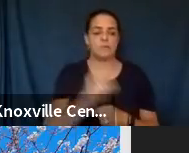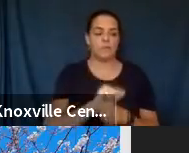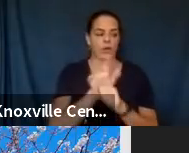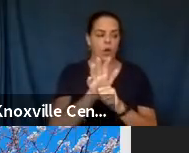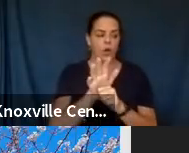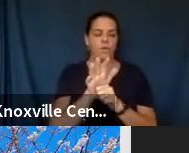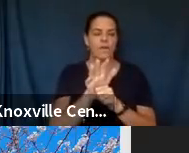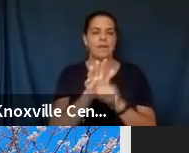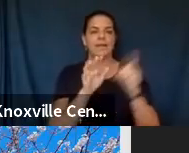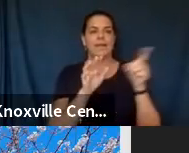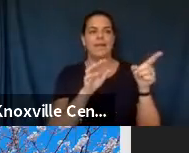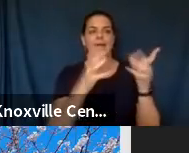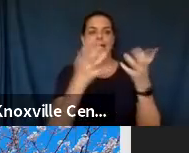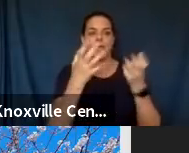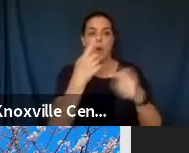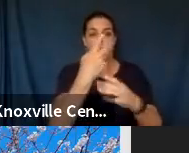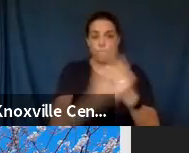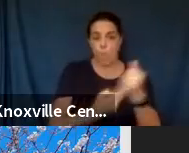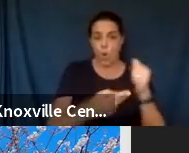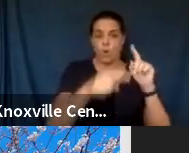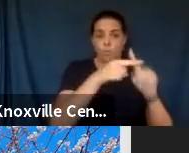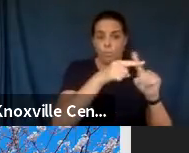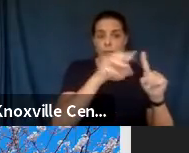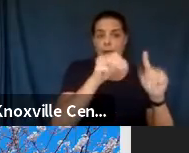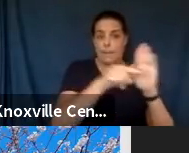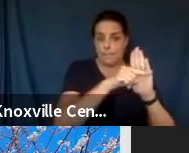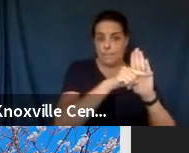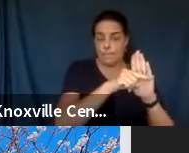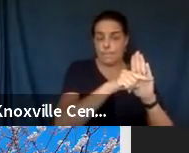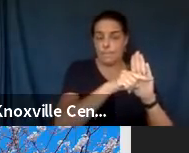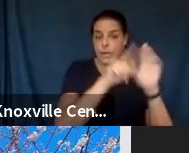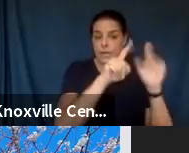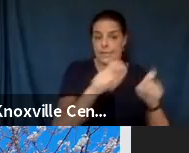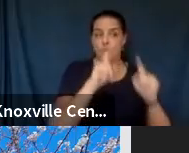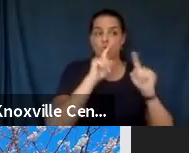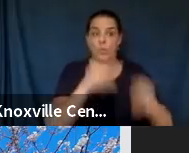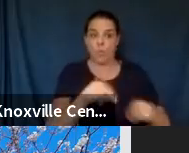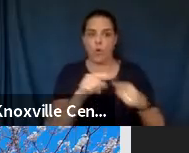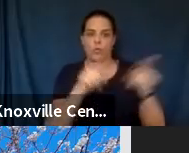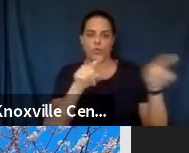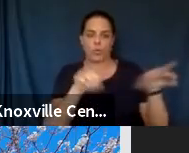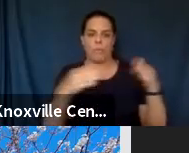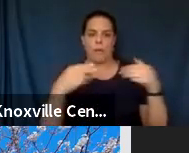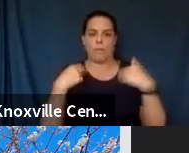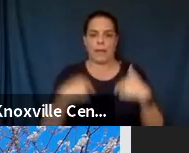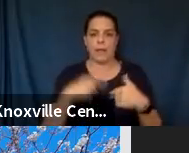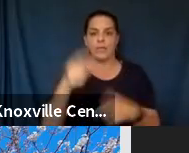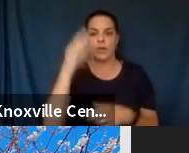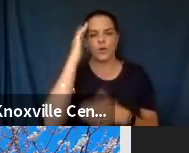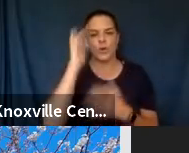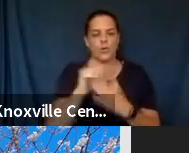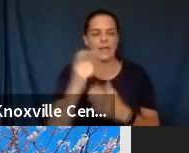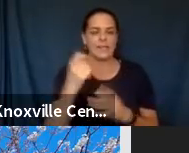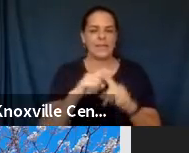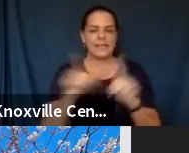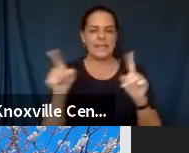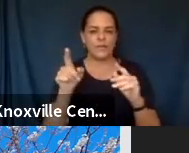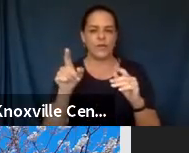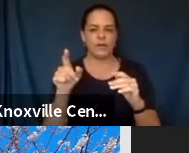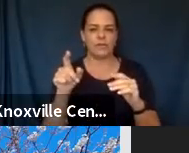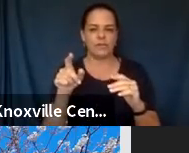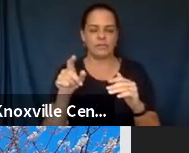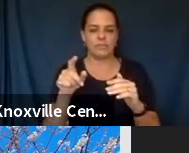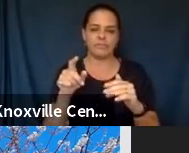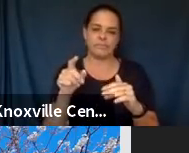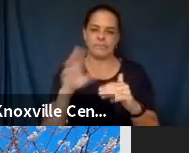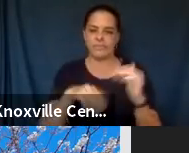COVID-19, they want both negative and positive tests reported to public health. And as you know, that's a little bit different than the